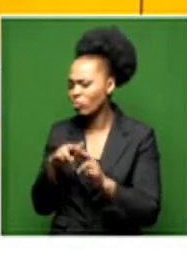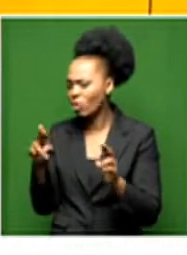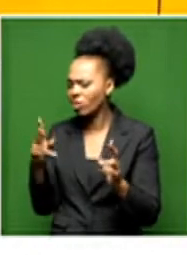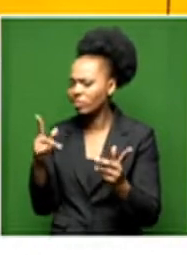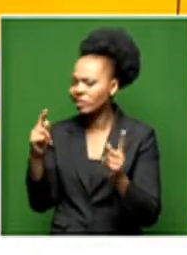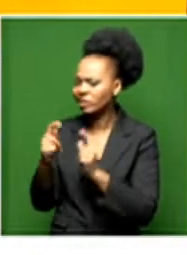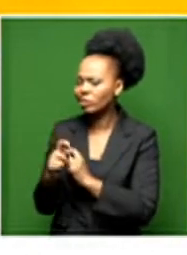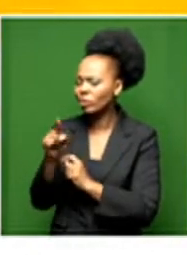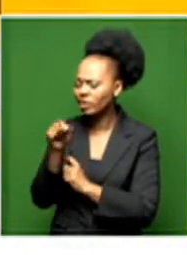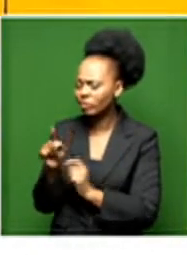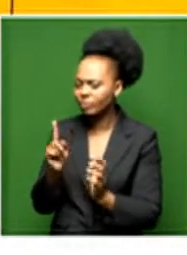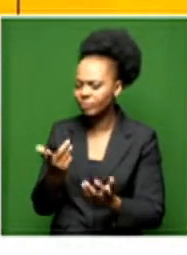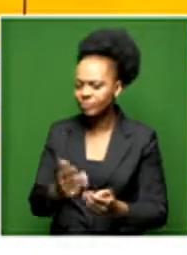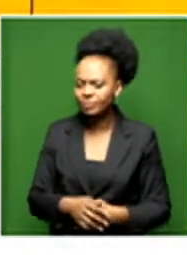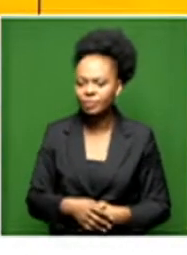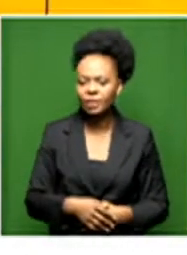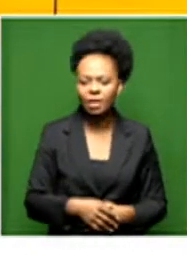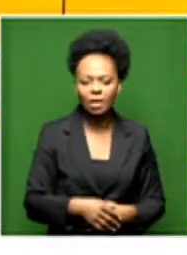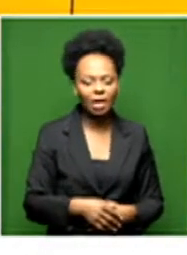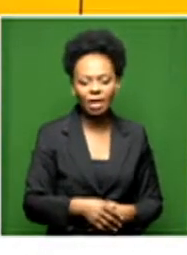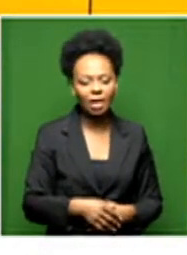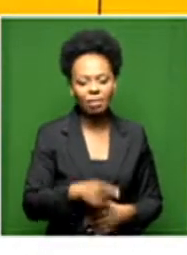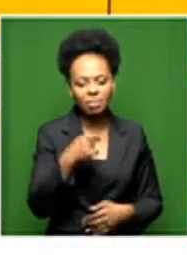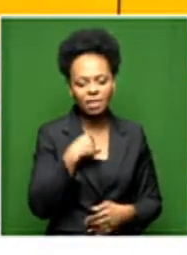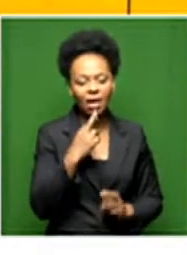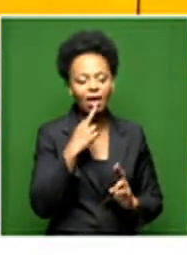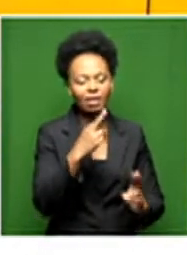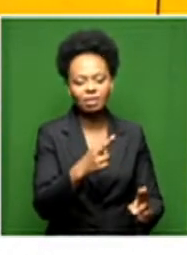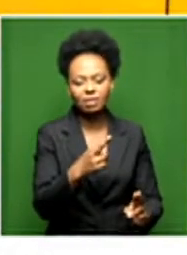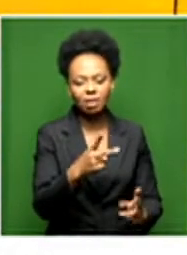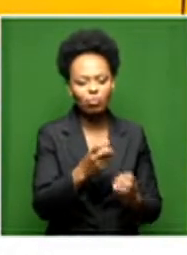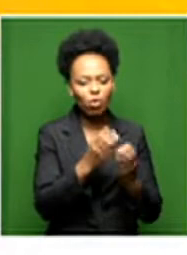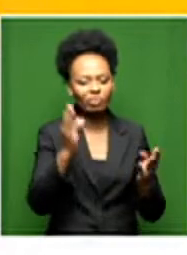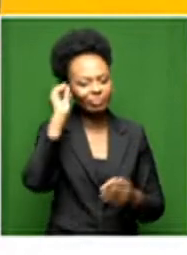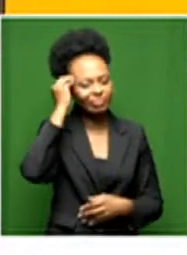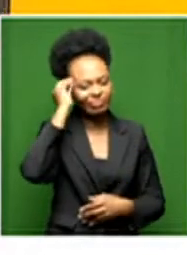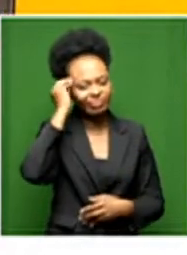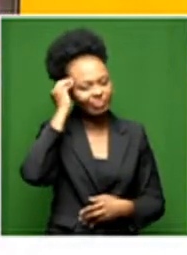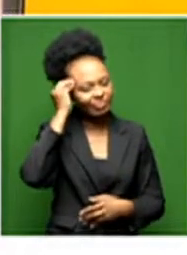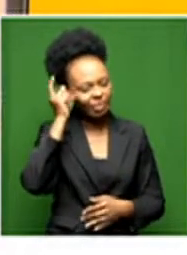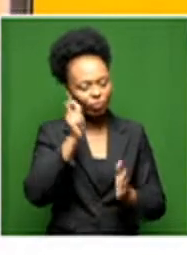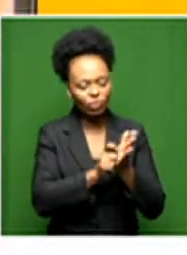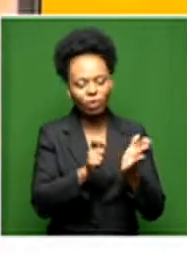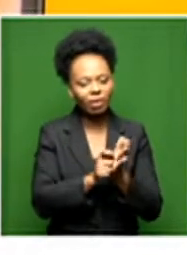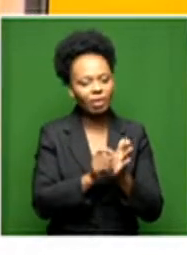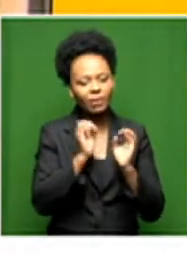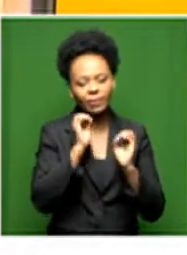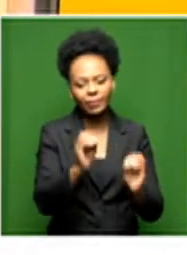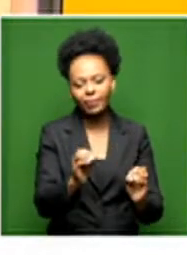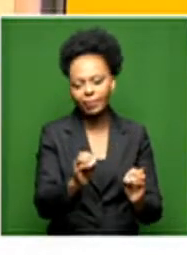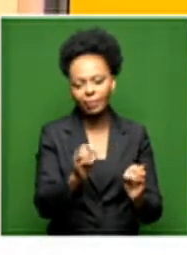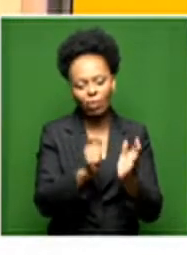My response to that question is that we are not investing much in the authors. People are writing behind scene.